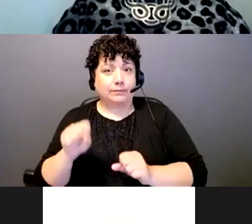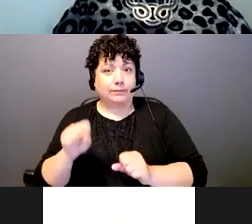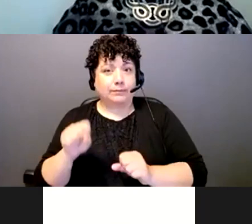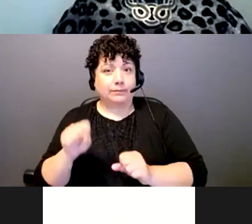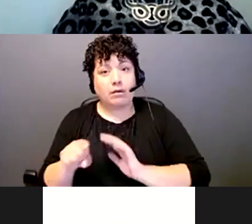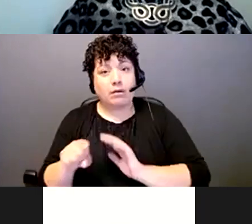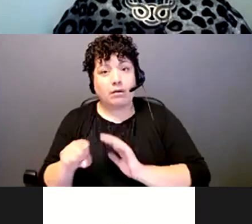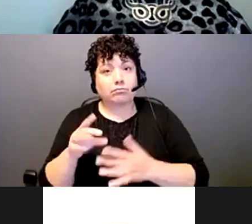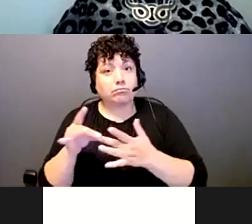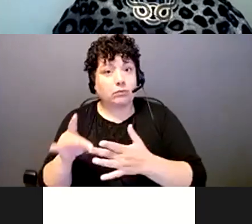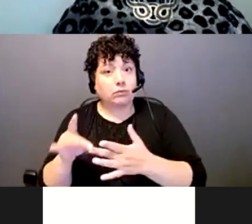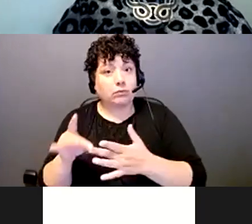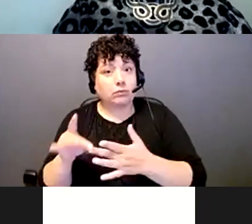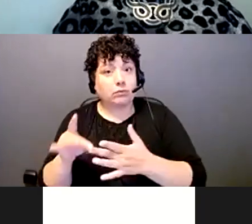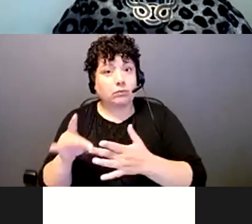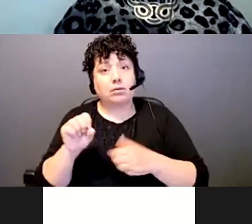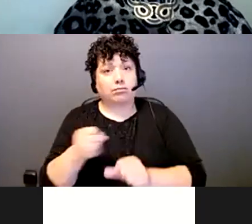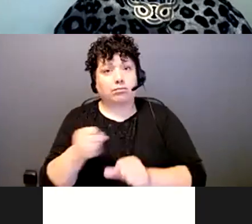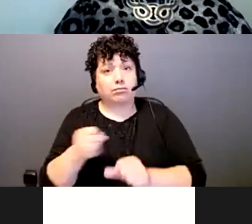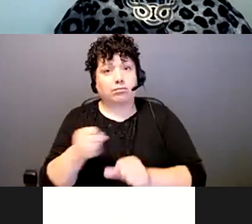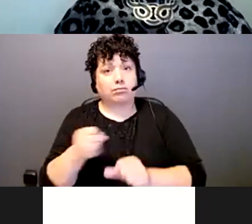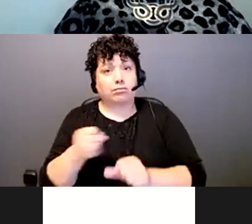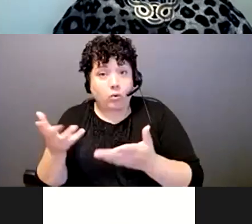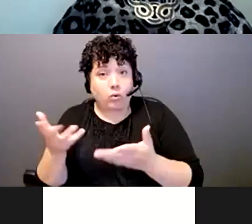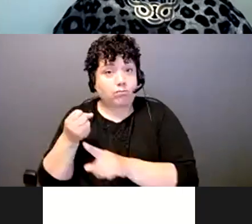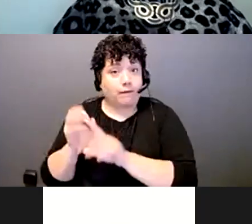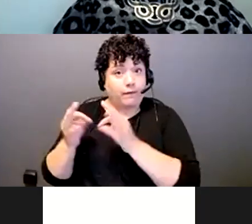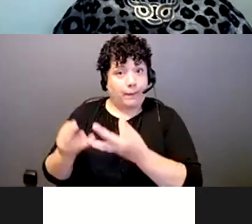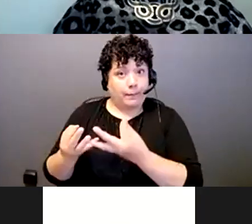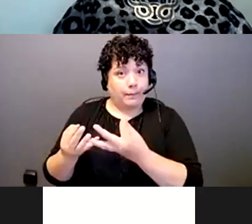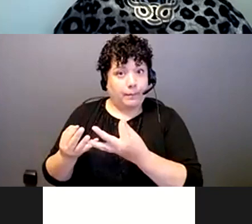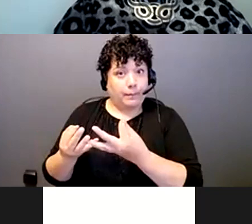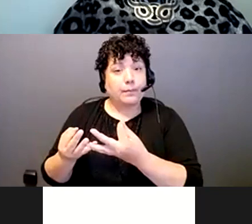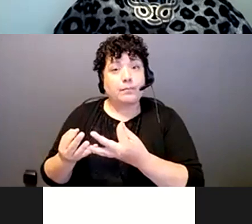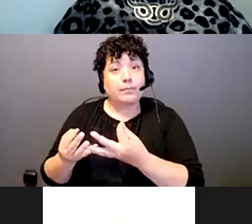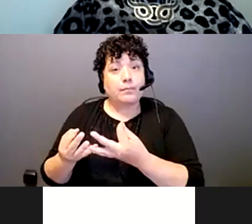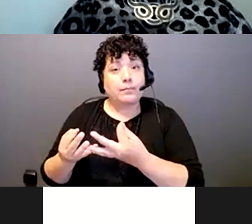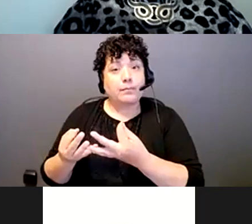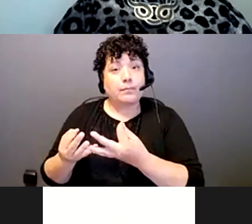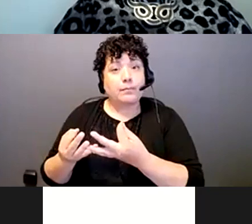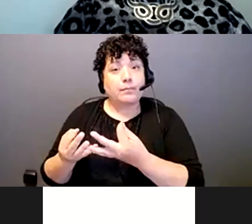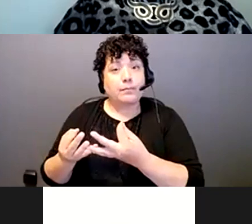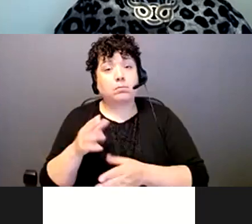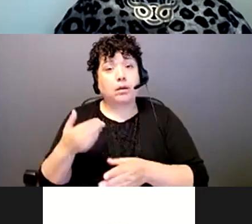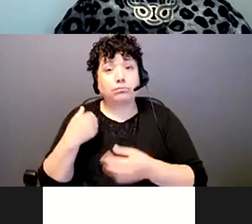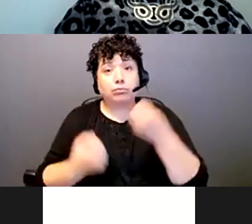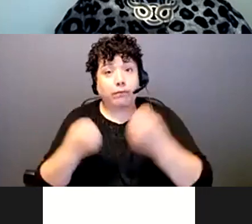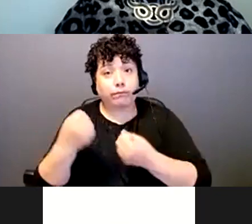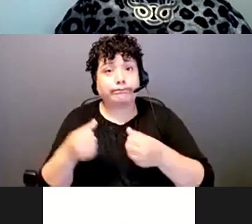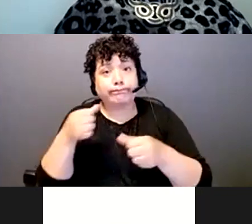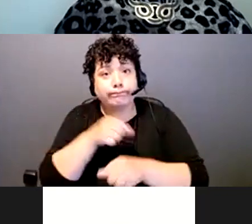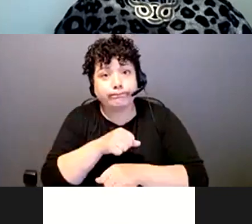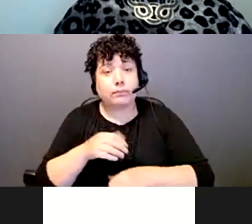for individual and family start to show up. So for instance, impaired driving, binge